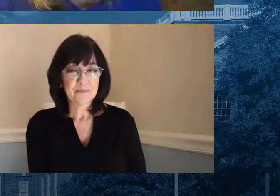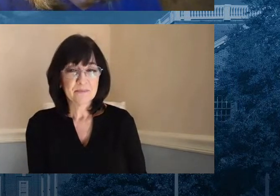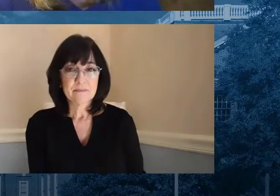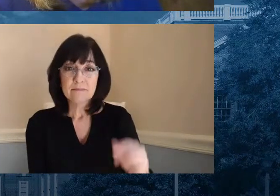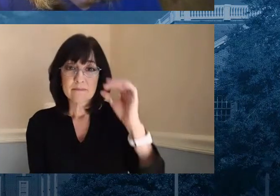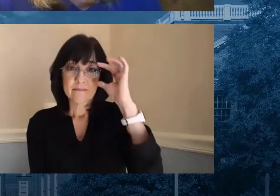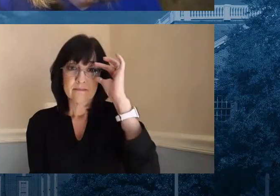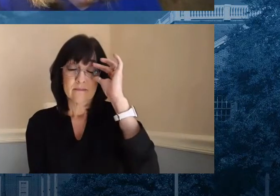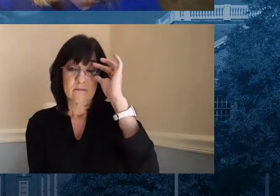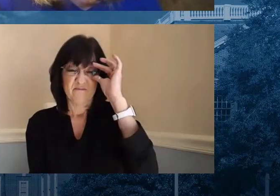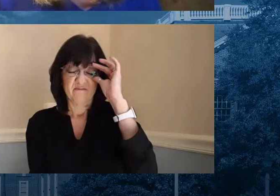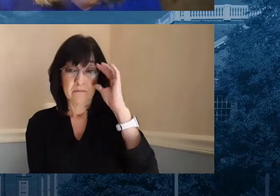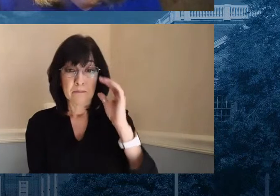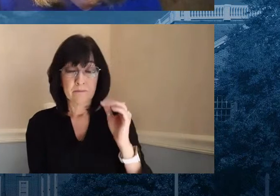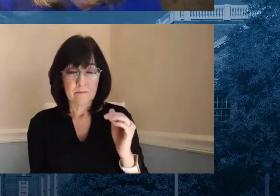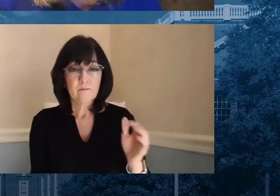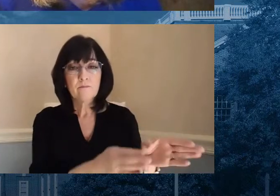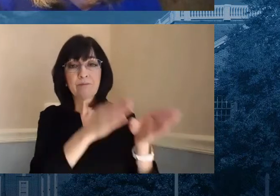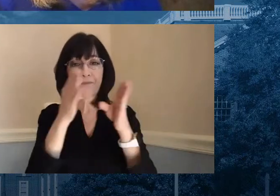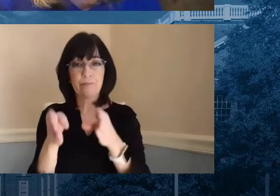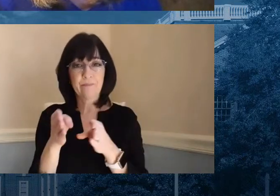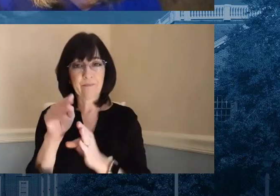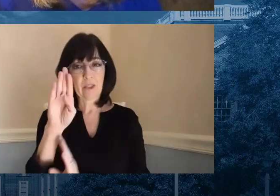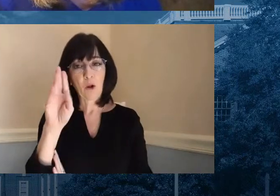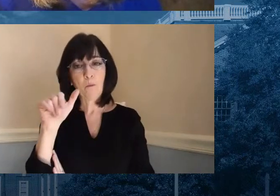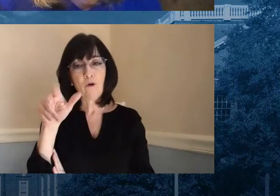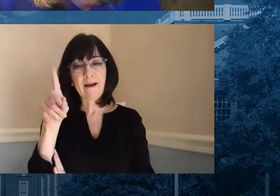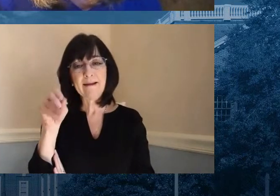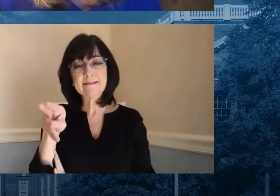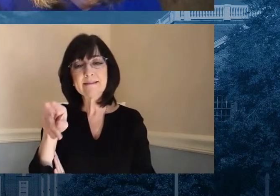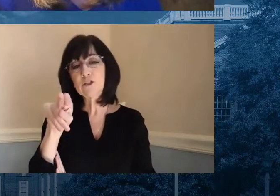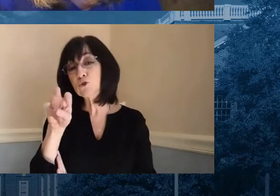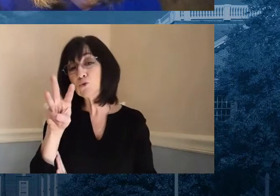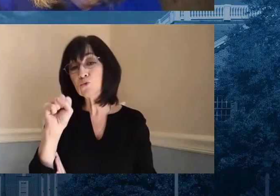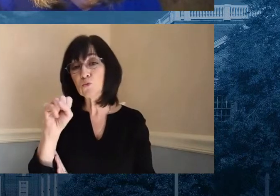Okay, next we'll go to Brandon Holbeck with the News Journal.